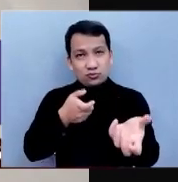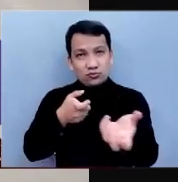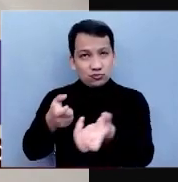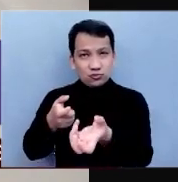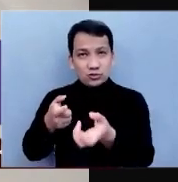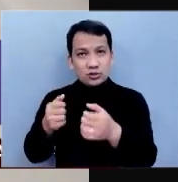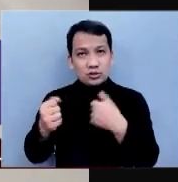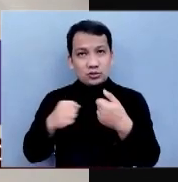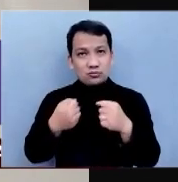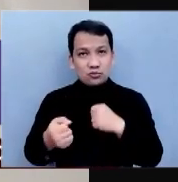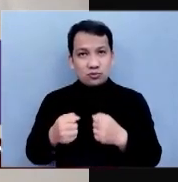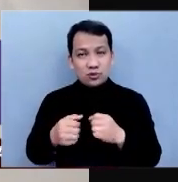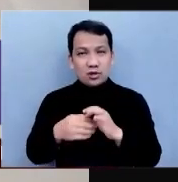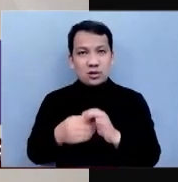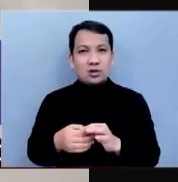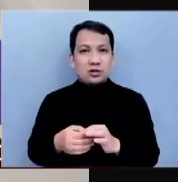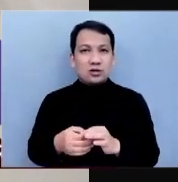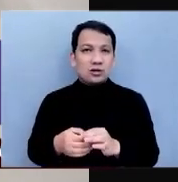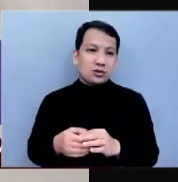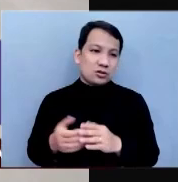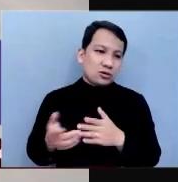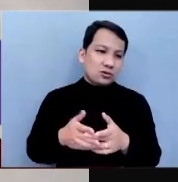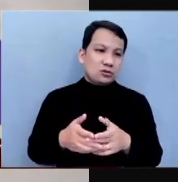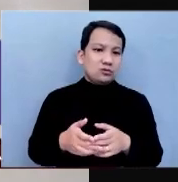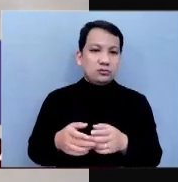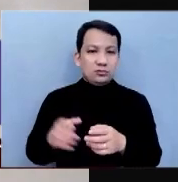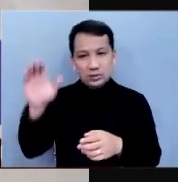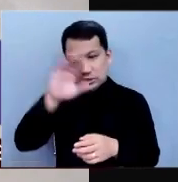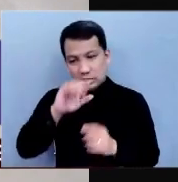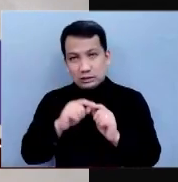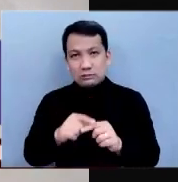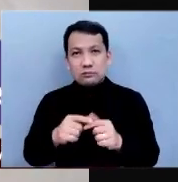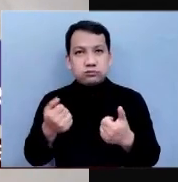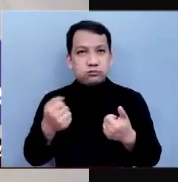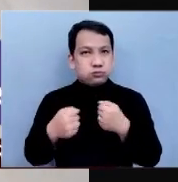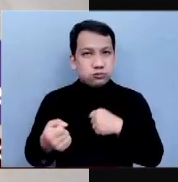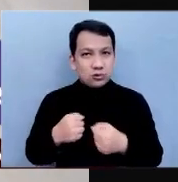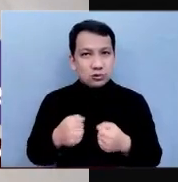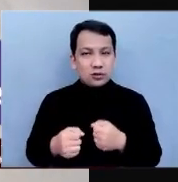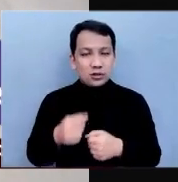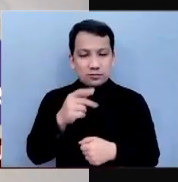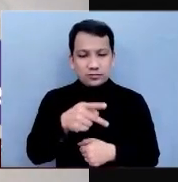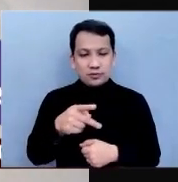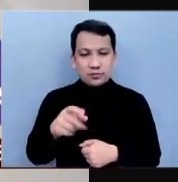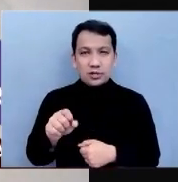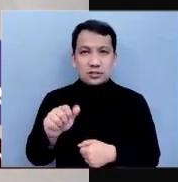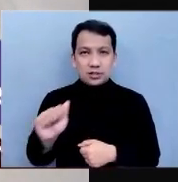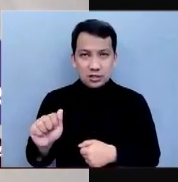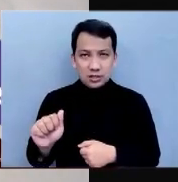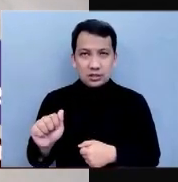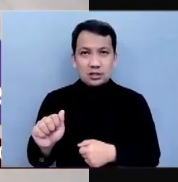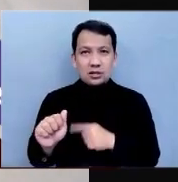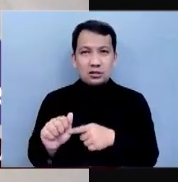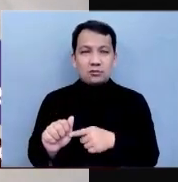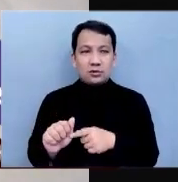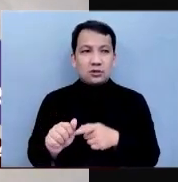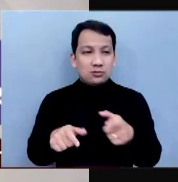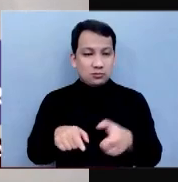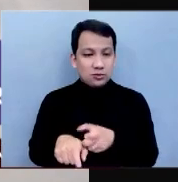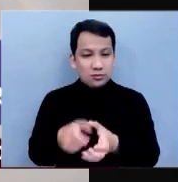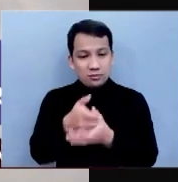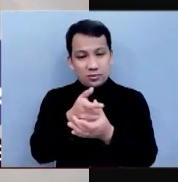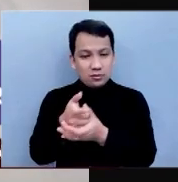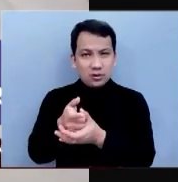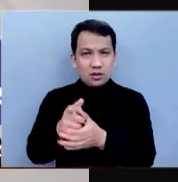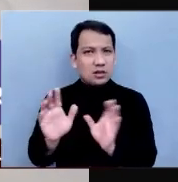Mm. Yung either hunting or may sports tayo sa PPSA na rifle competitions. Mm-hmm.